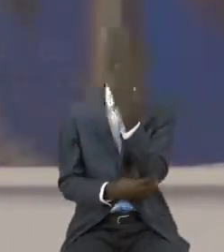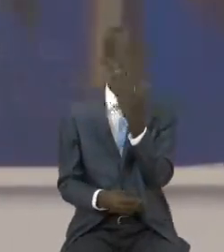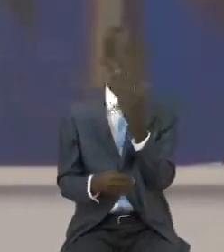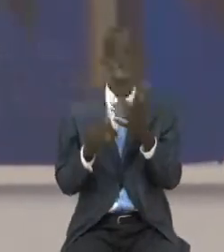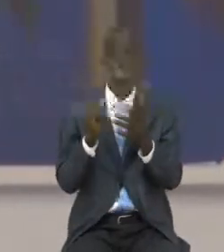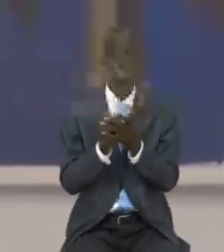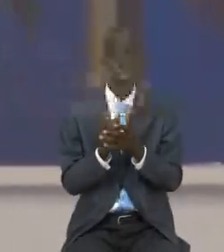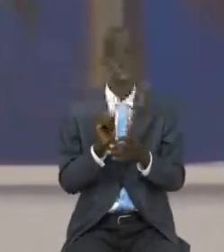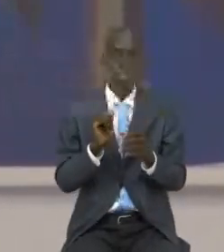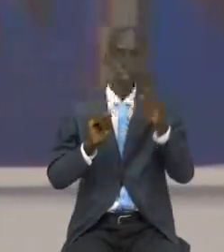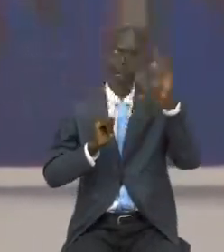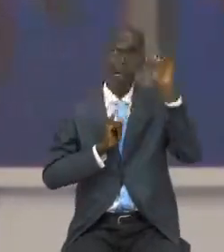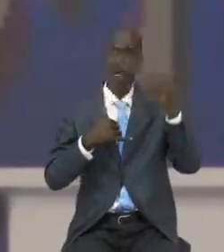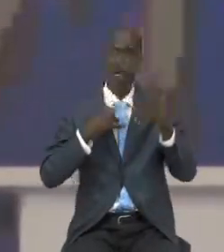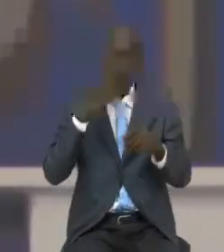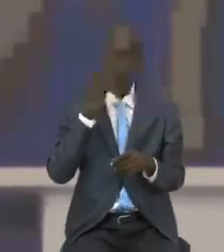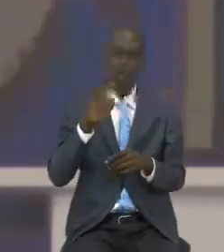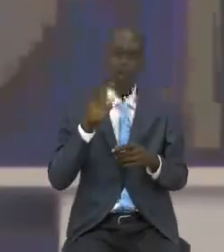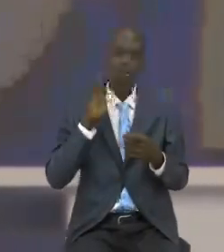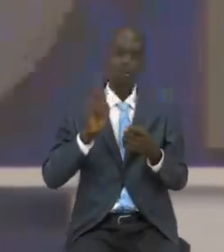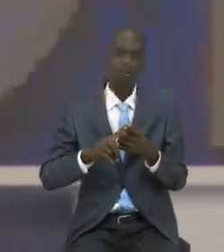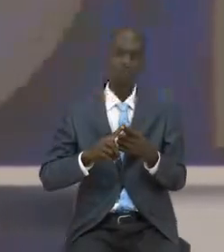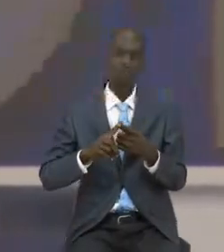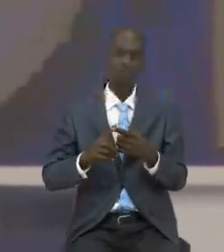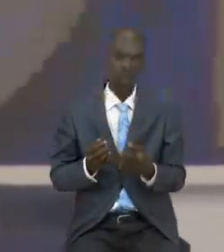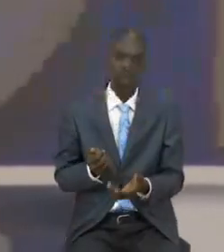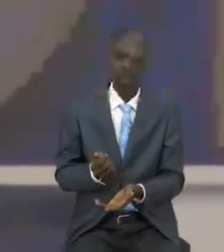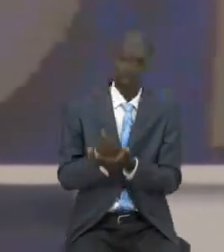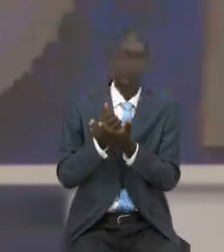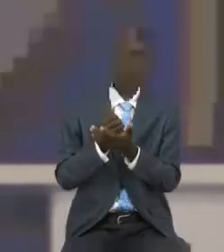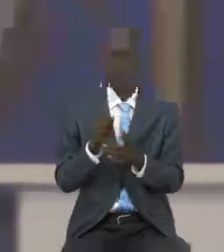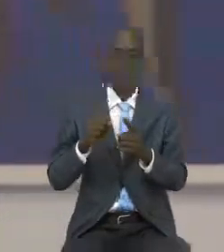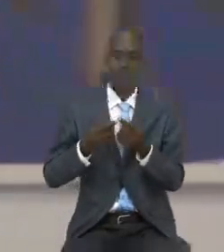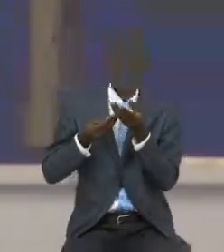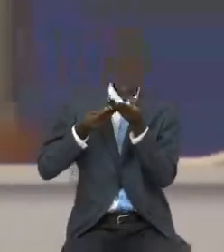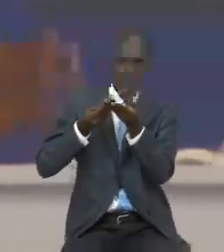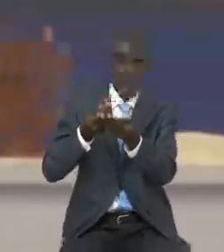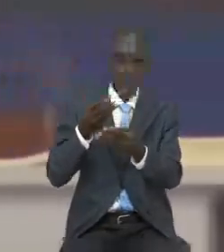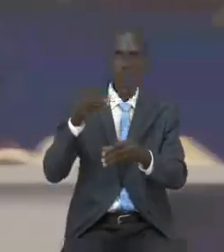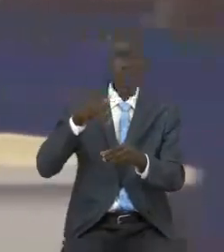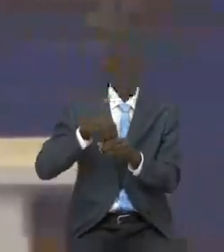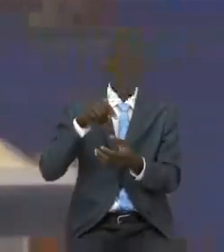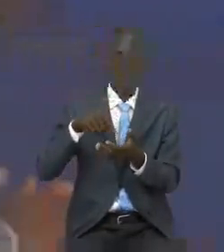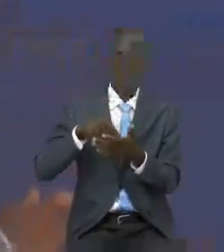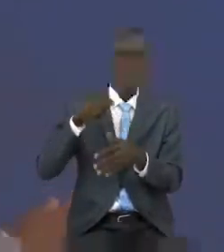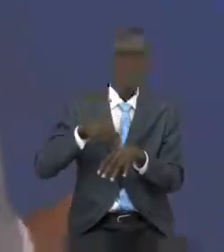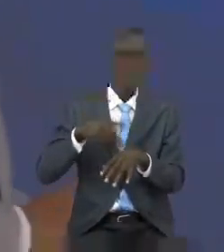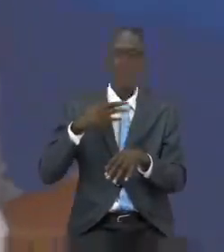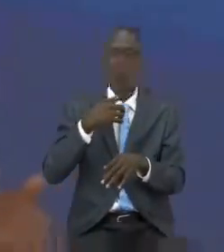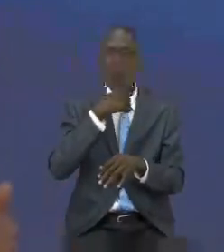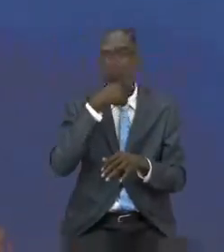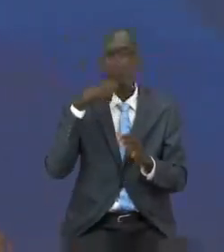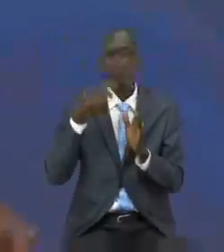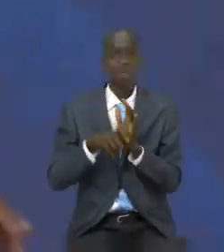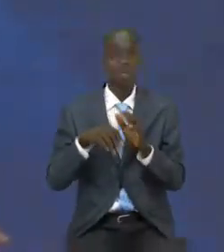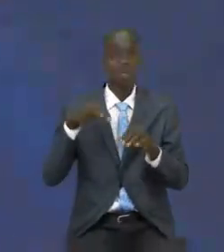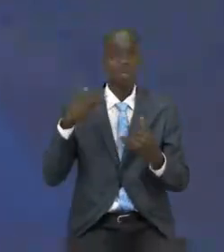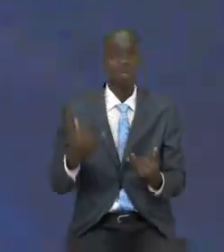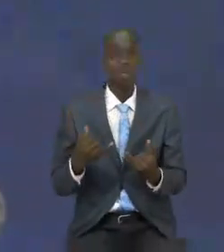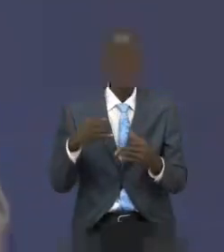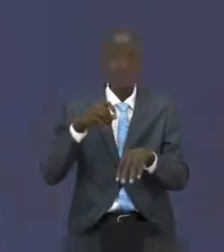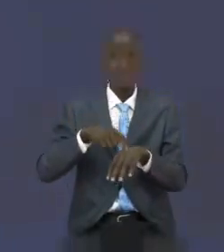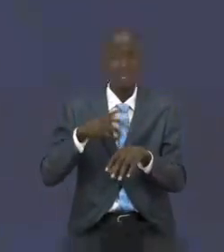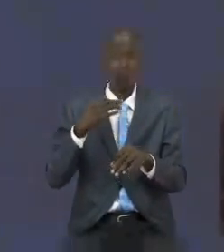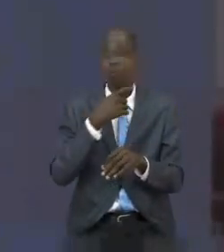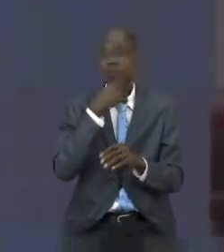will sustain you in the time of this famine. This time of recession, the Lord will sustain